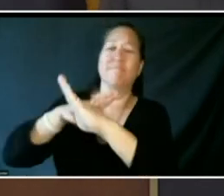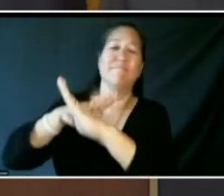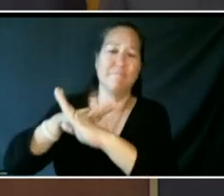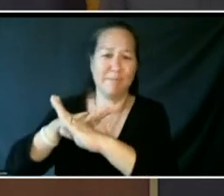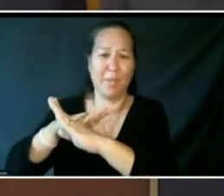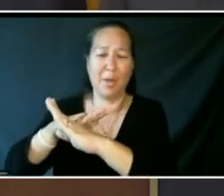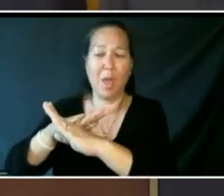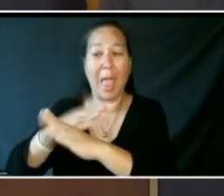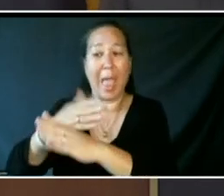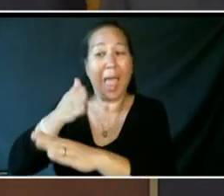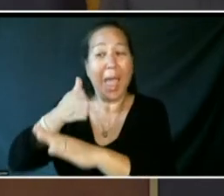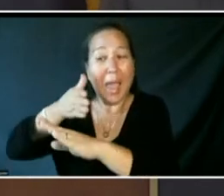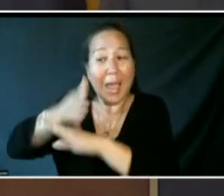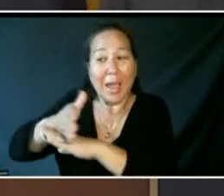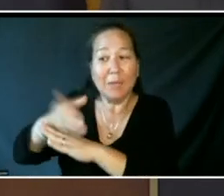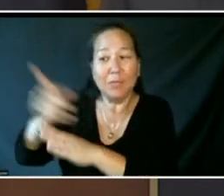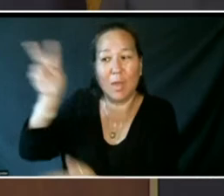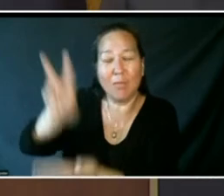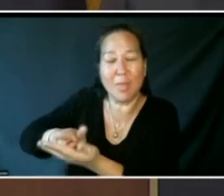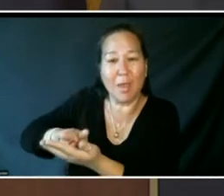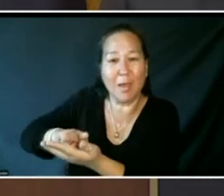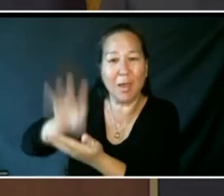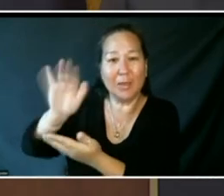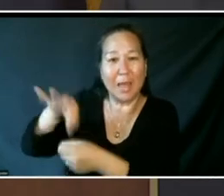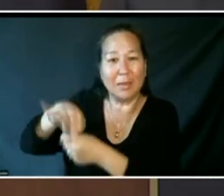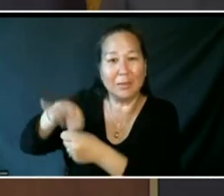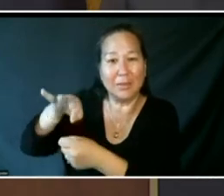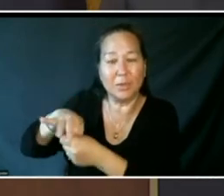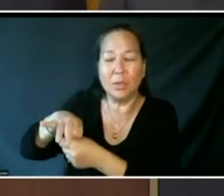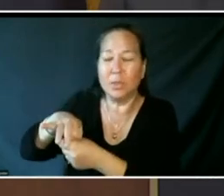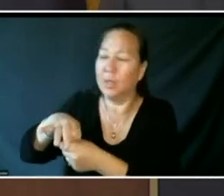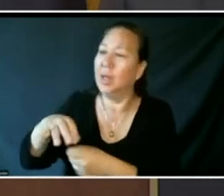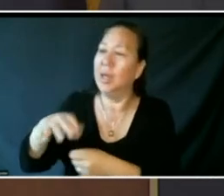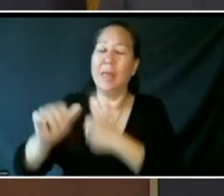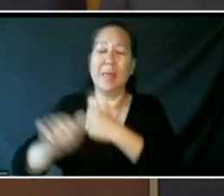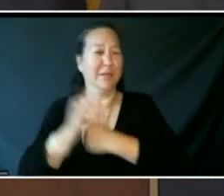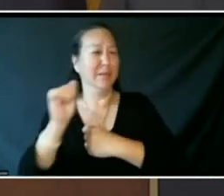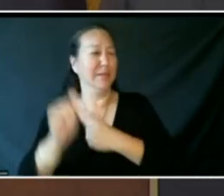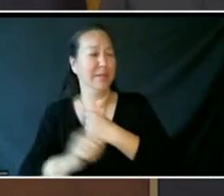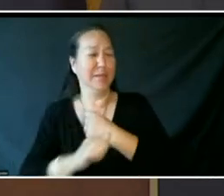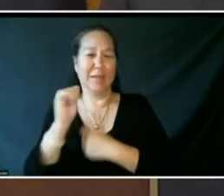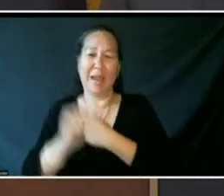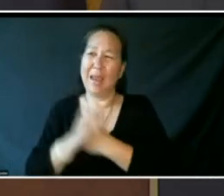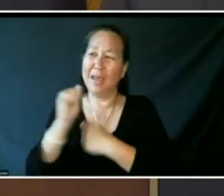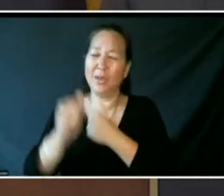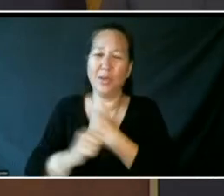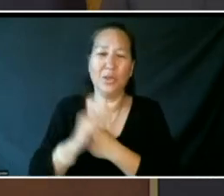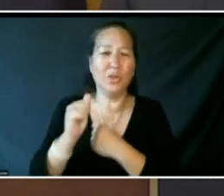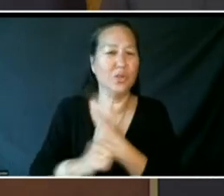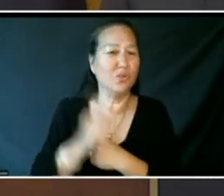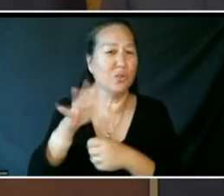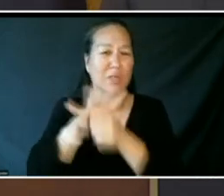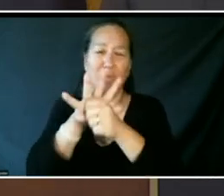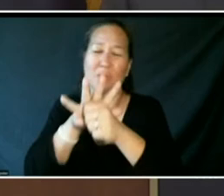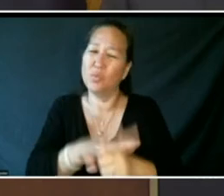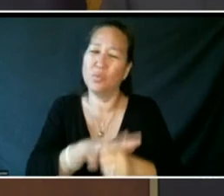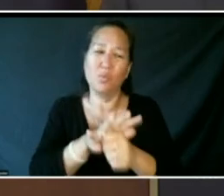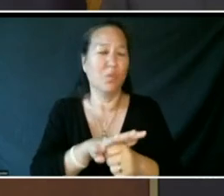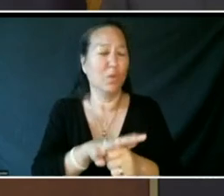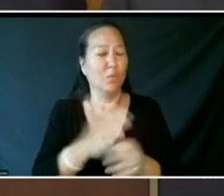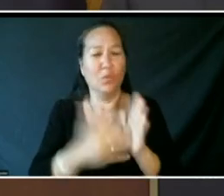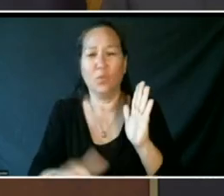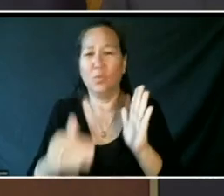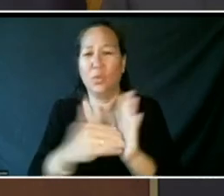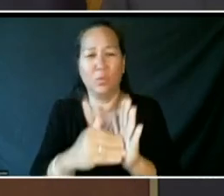lost the election was the subject of a dangerous and escalating campaign of pressure. This